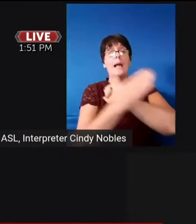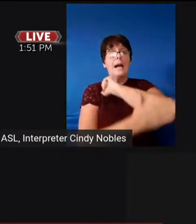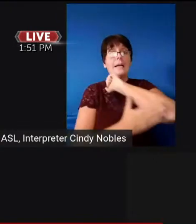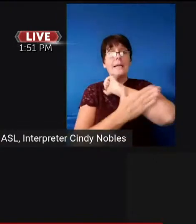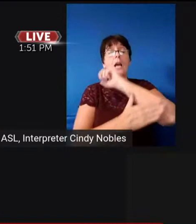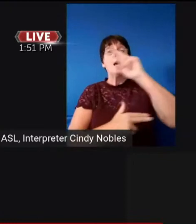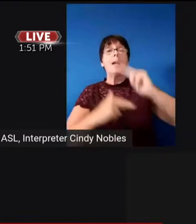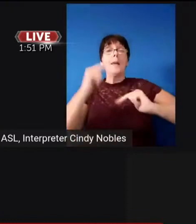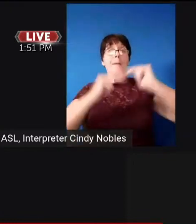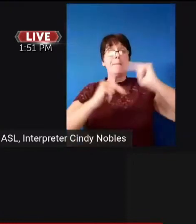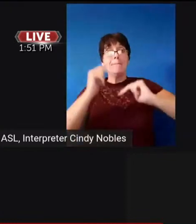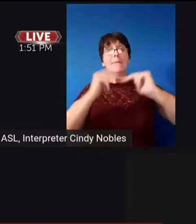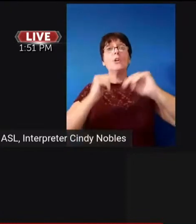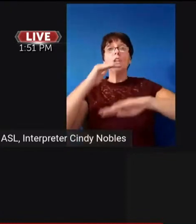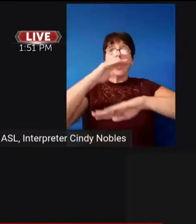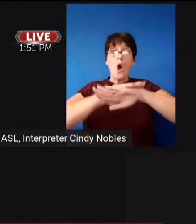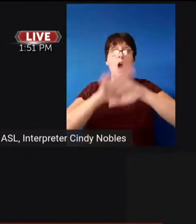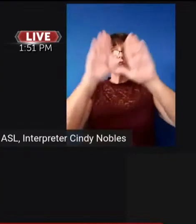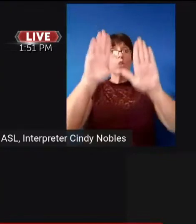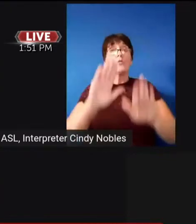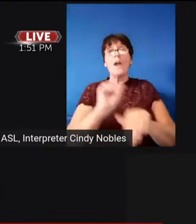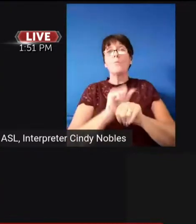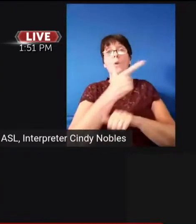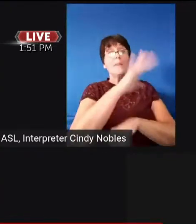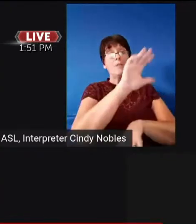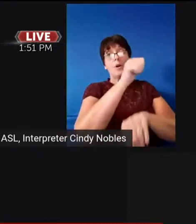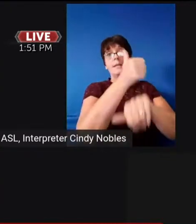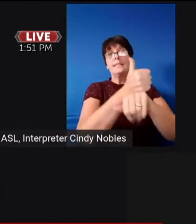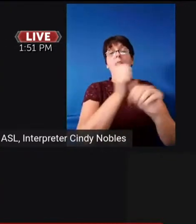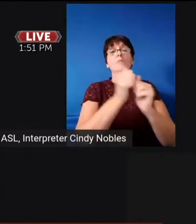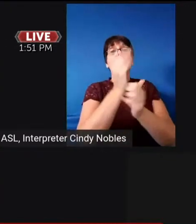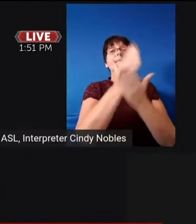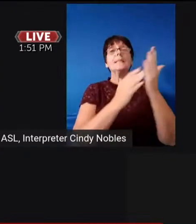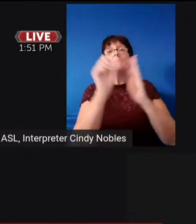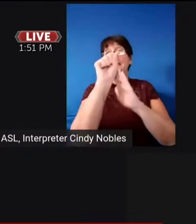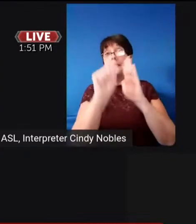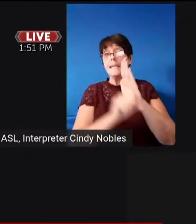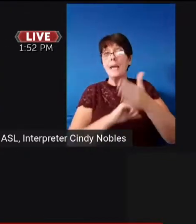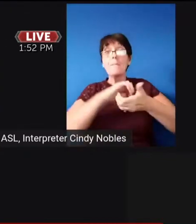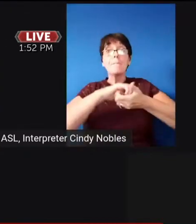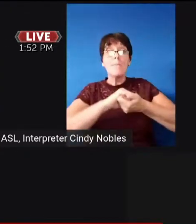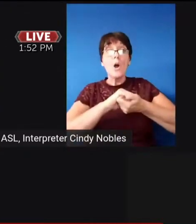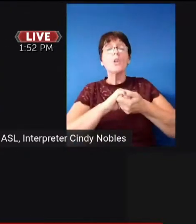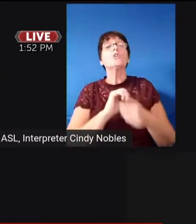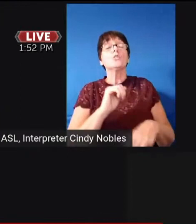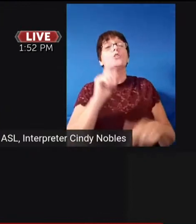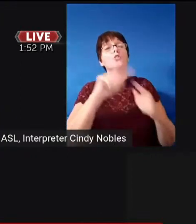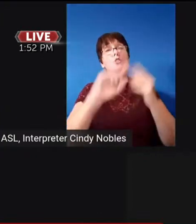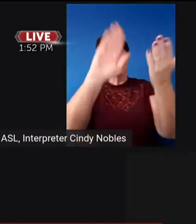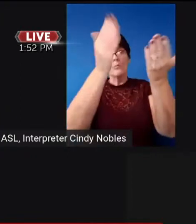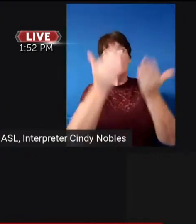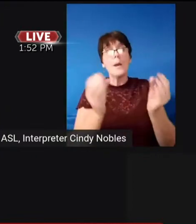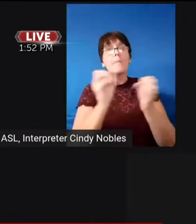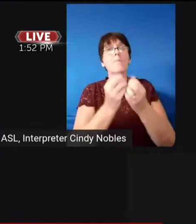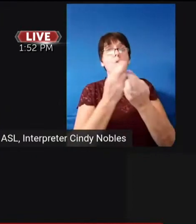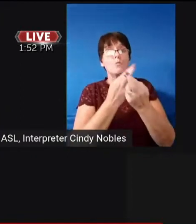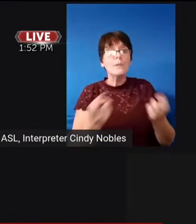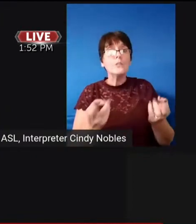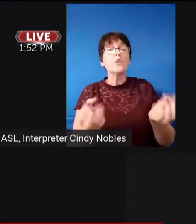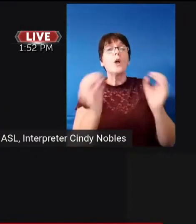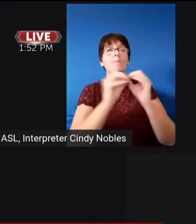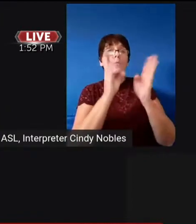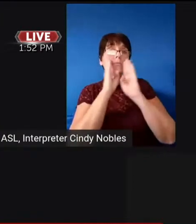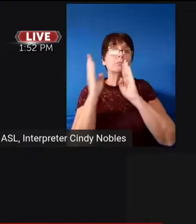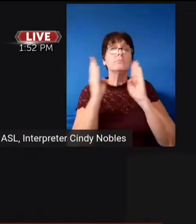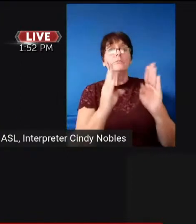upon the great work that they've established already with some state partnerships to bring more resources and more attention